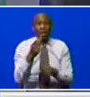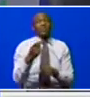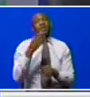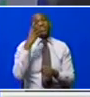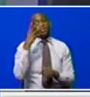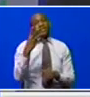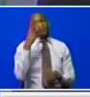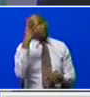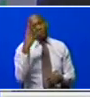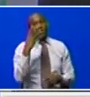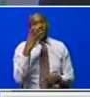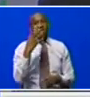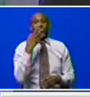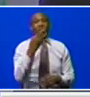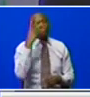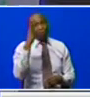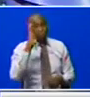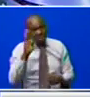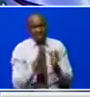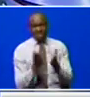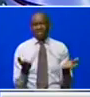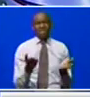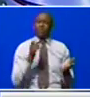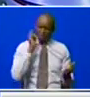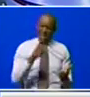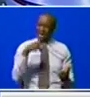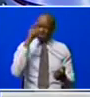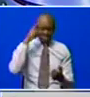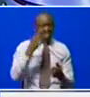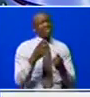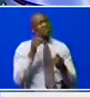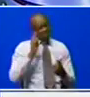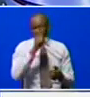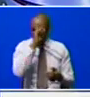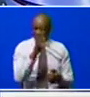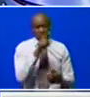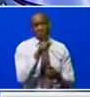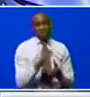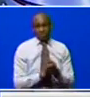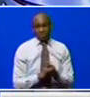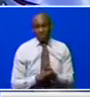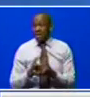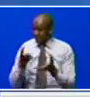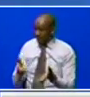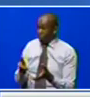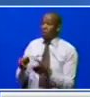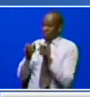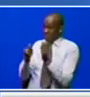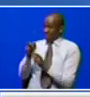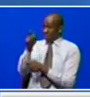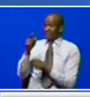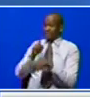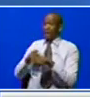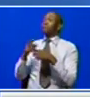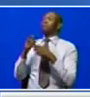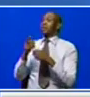coming, 34A's. Okay. Let's not take this lightly. Let's take it to right. the seriousness. But in the press conference, Raila Odinga has claimed that some NASA